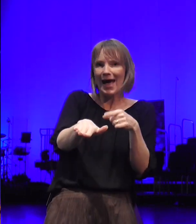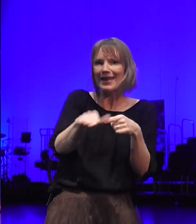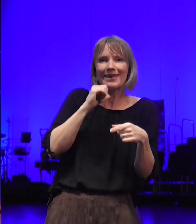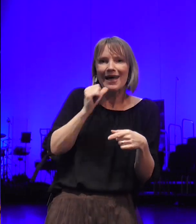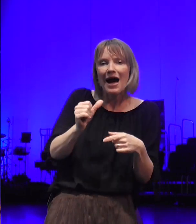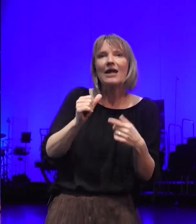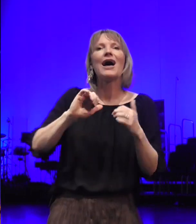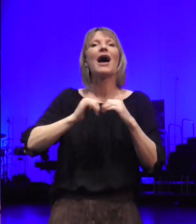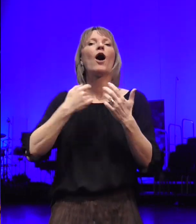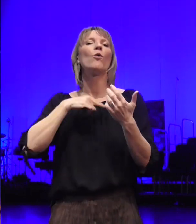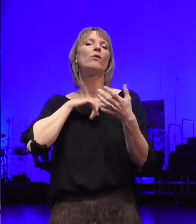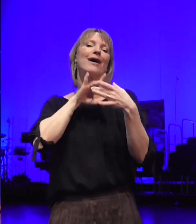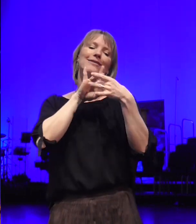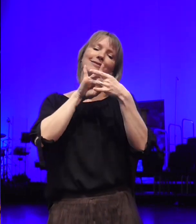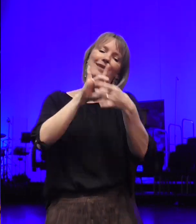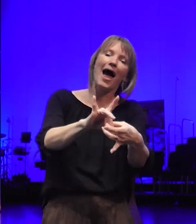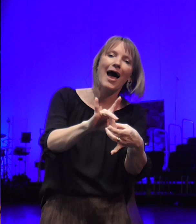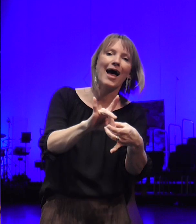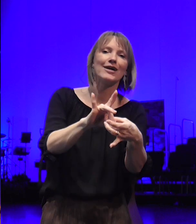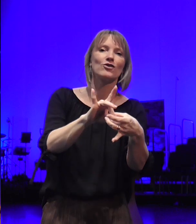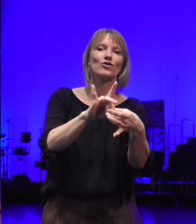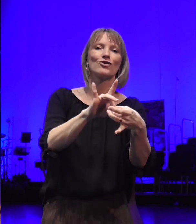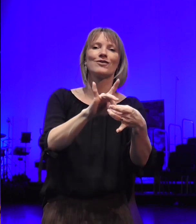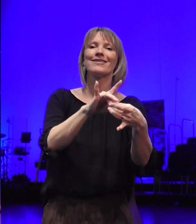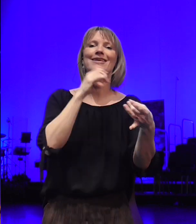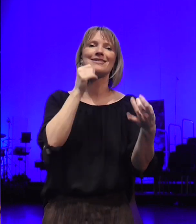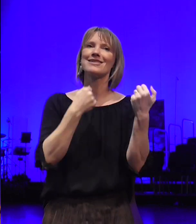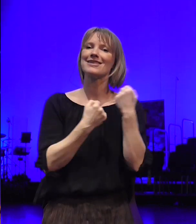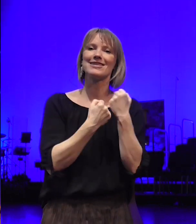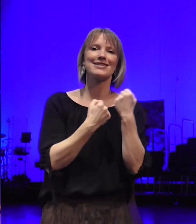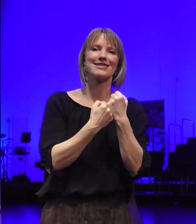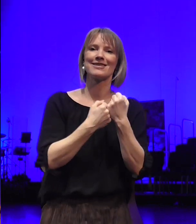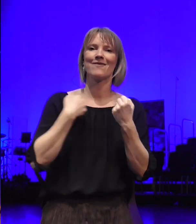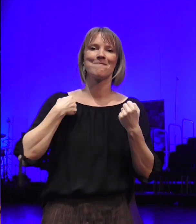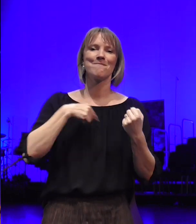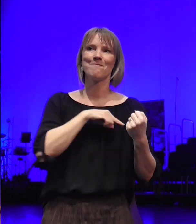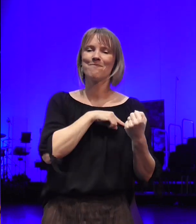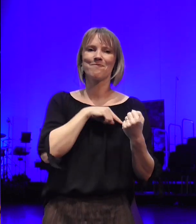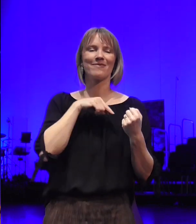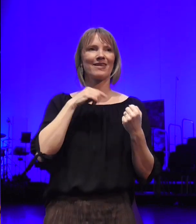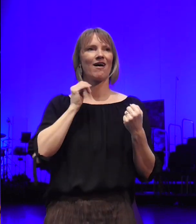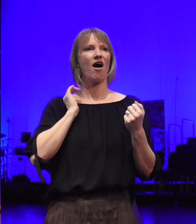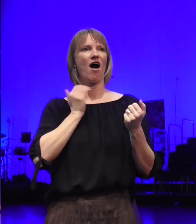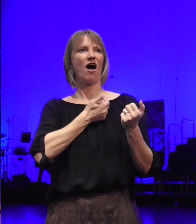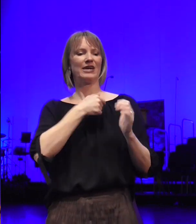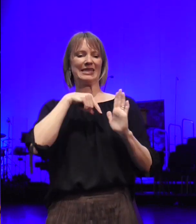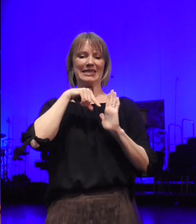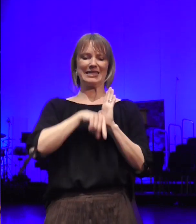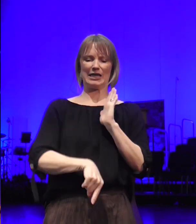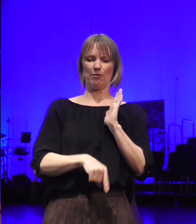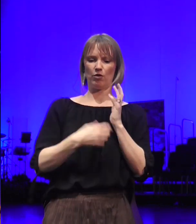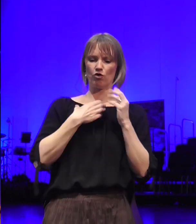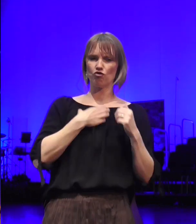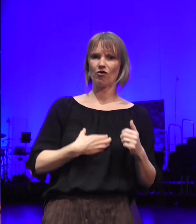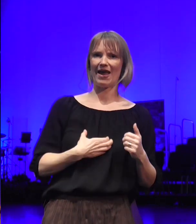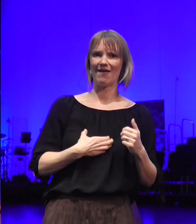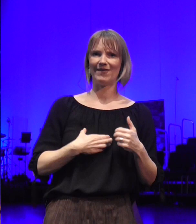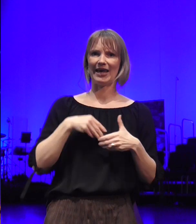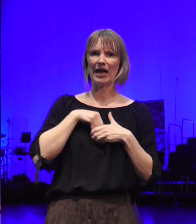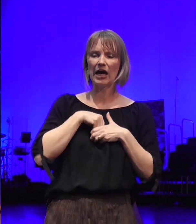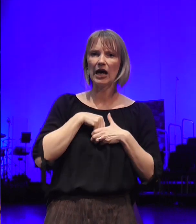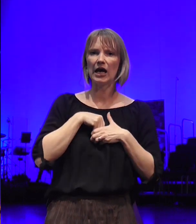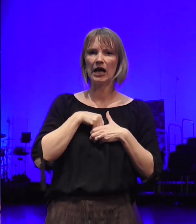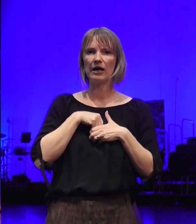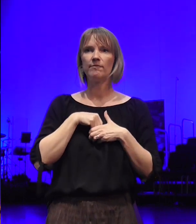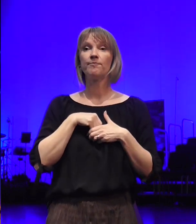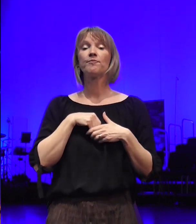we get attached to it that doesn't serve us in this deep craving within us.